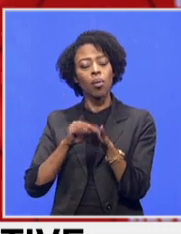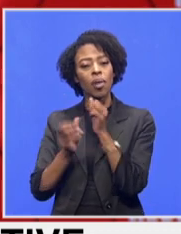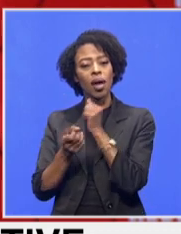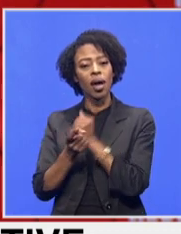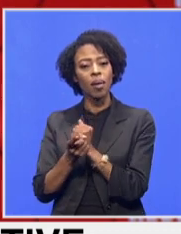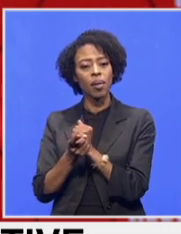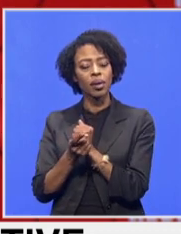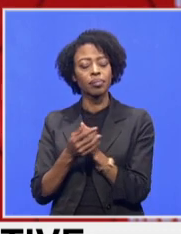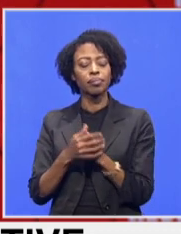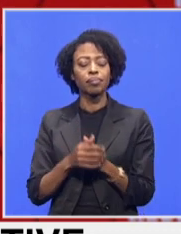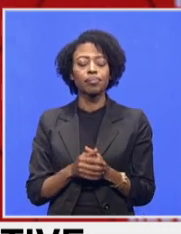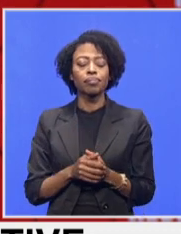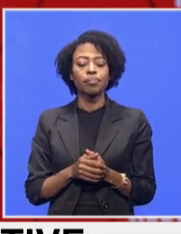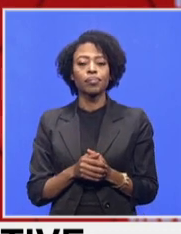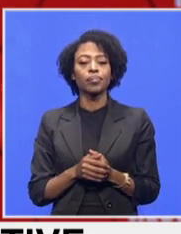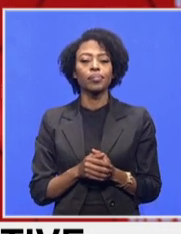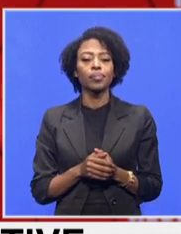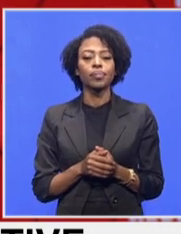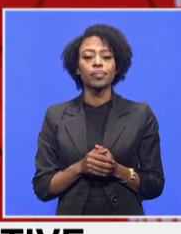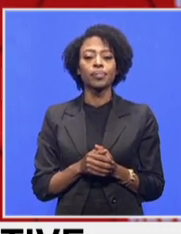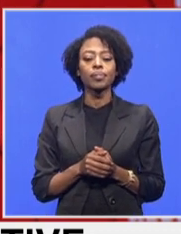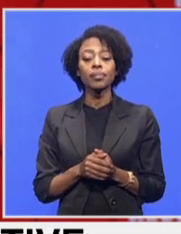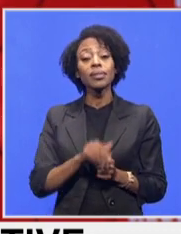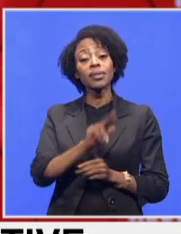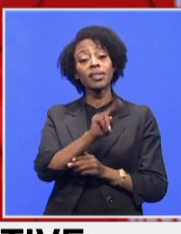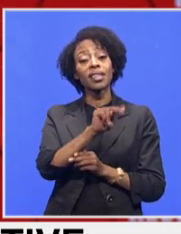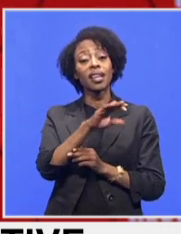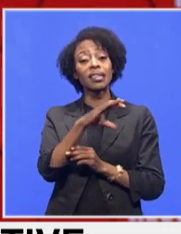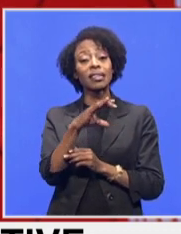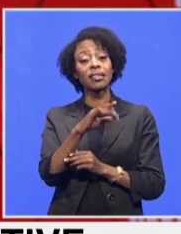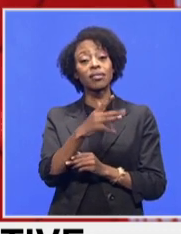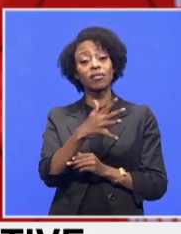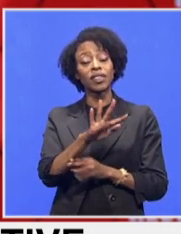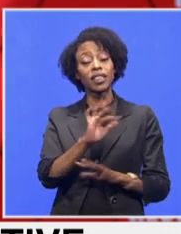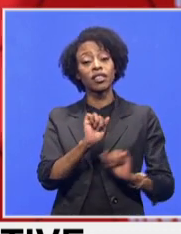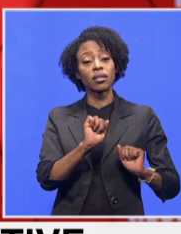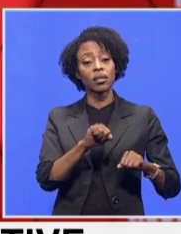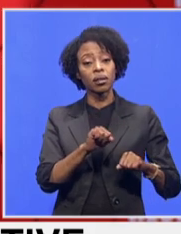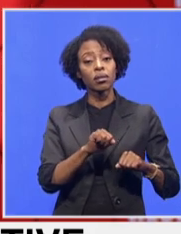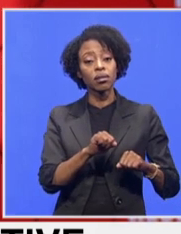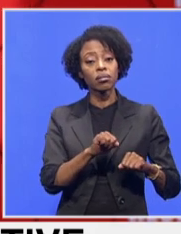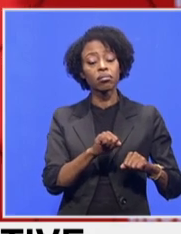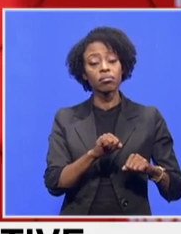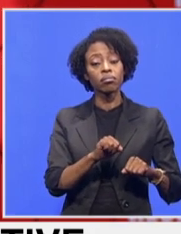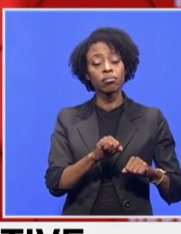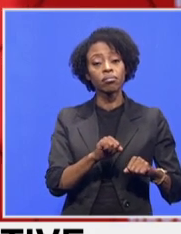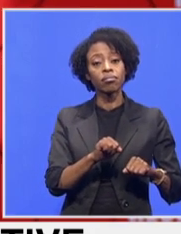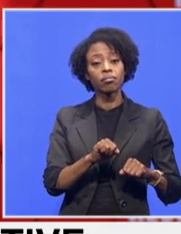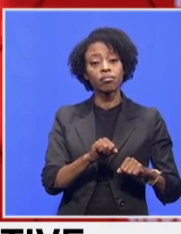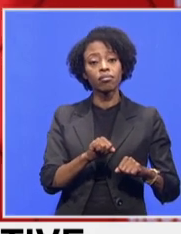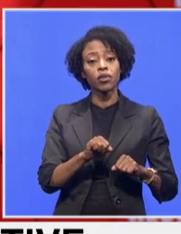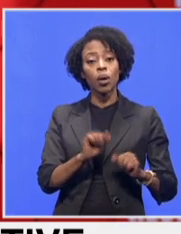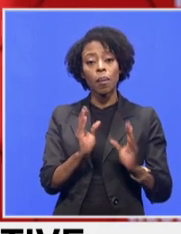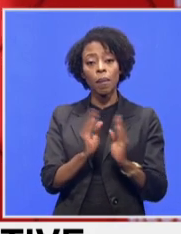of capitalism. The NEC agreed to urgently